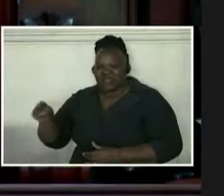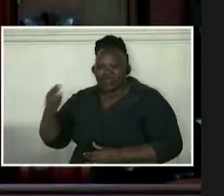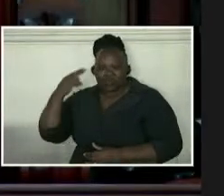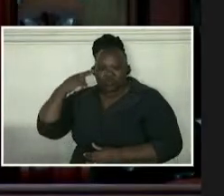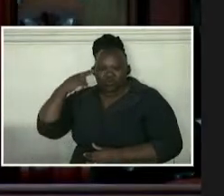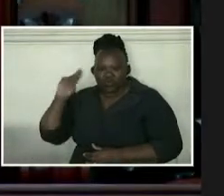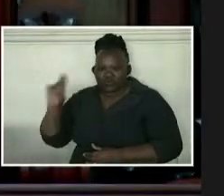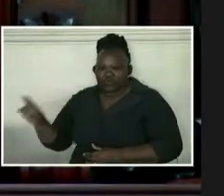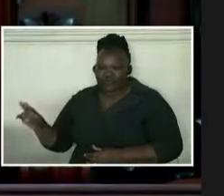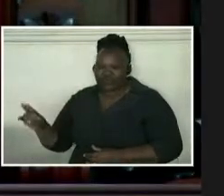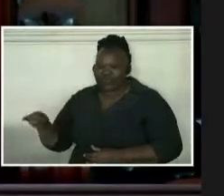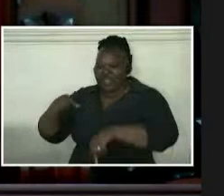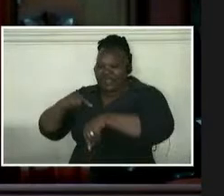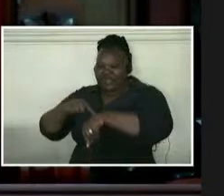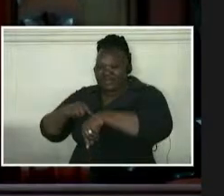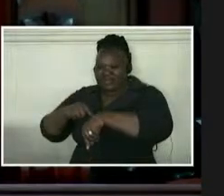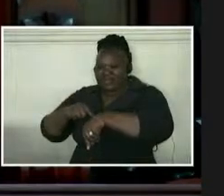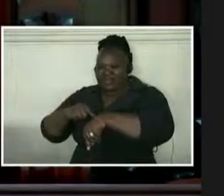six minutes